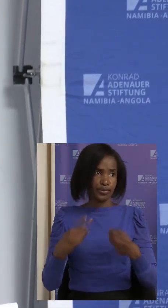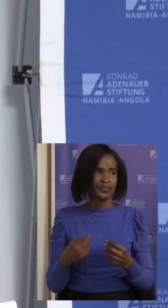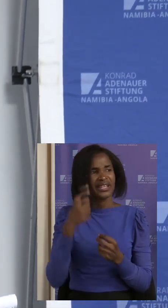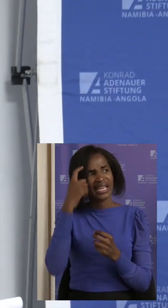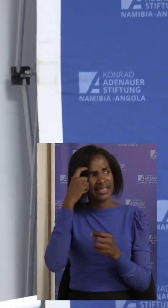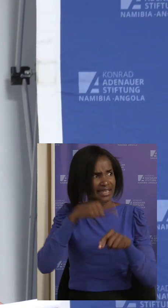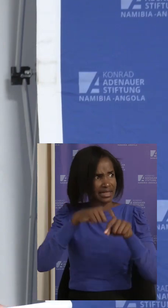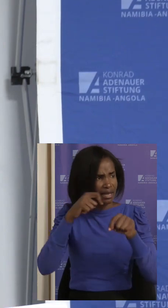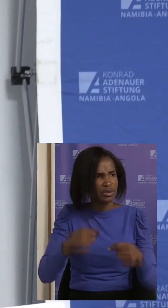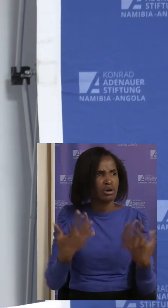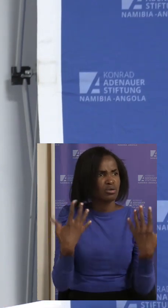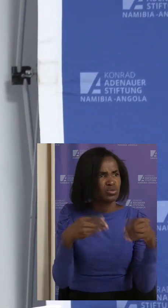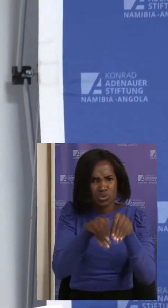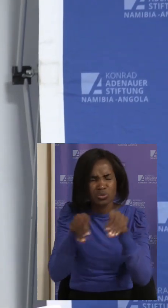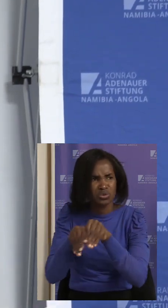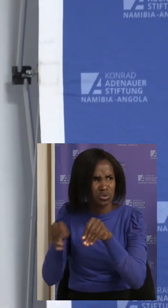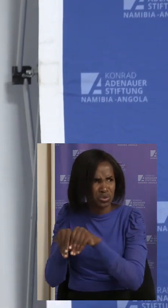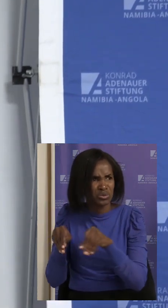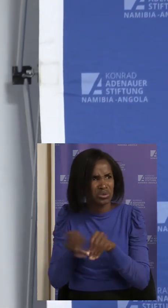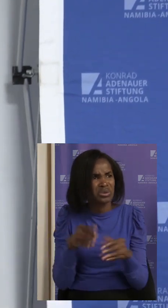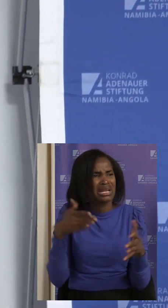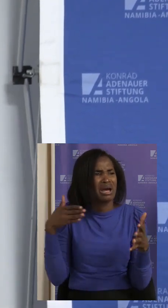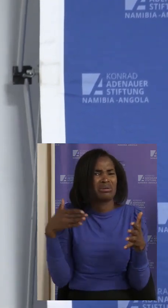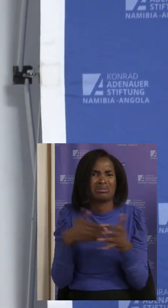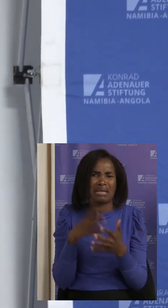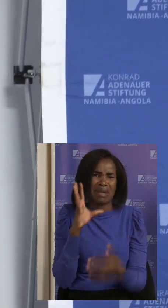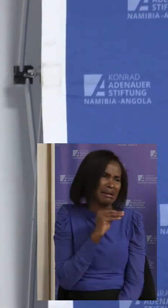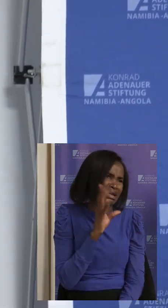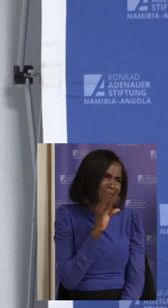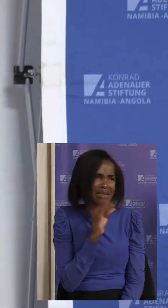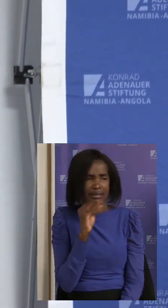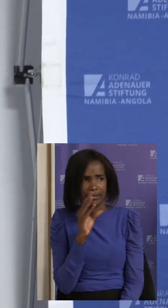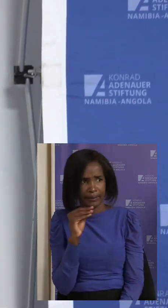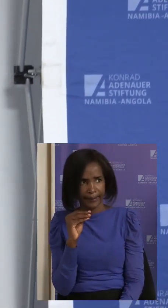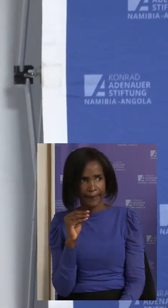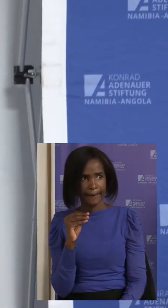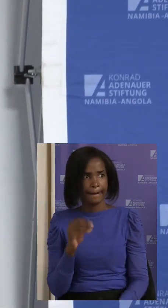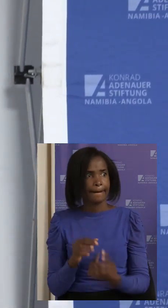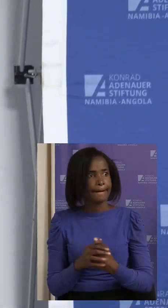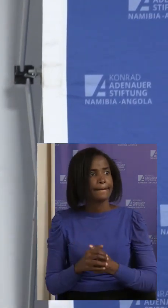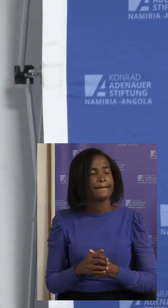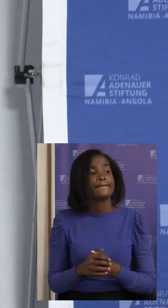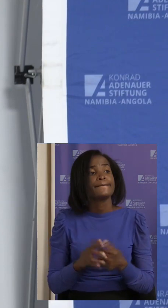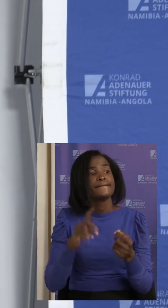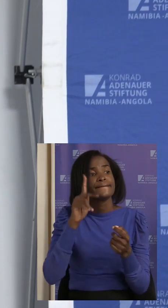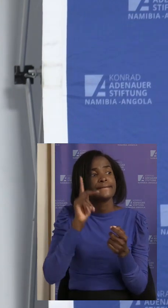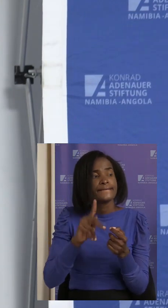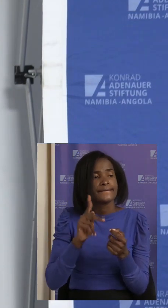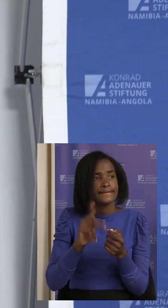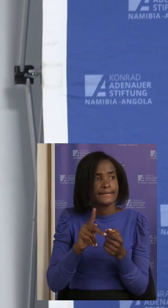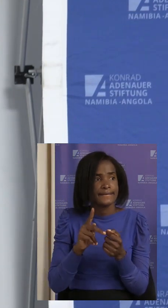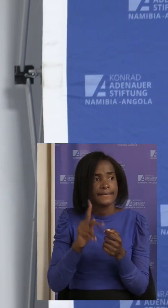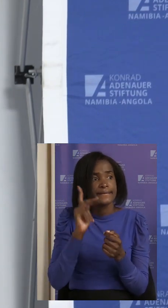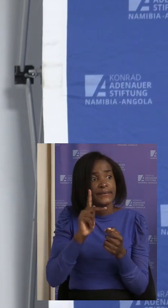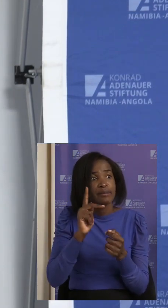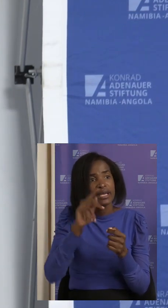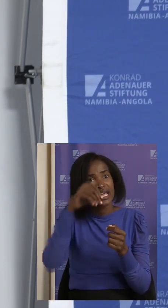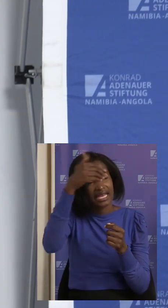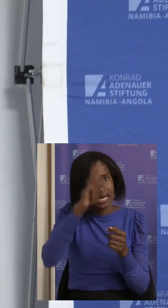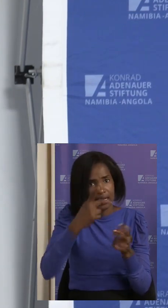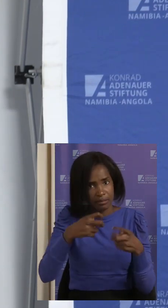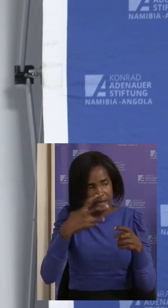time for action. We have analyzing it a lot. Maybe not, we can have another debate about it and maybe find more points.